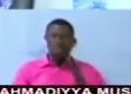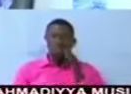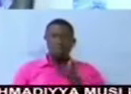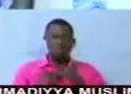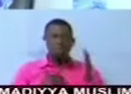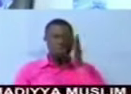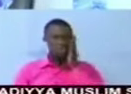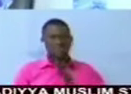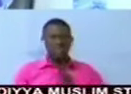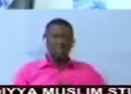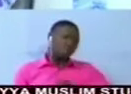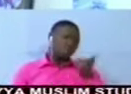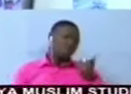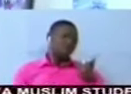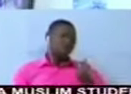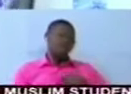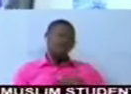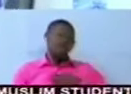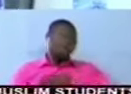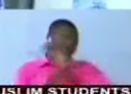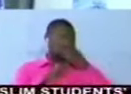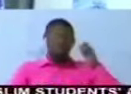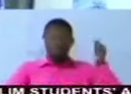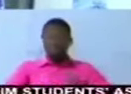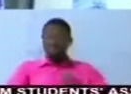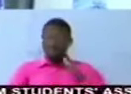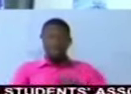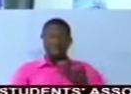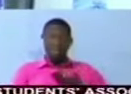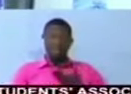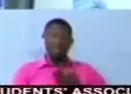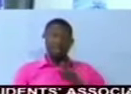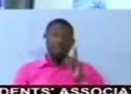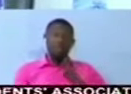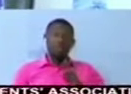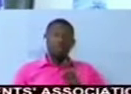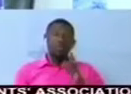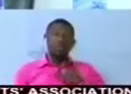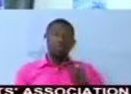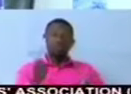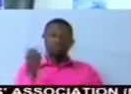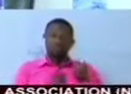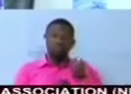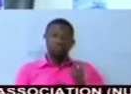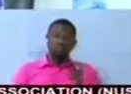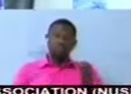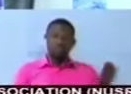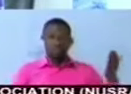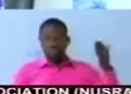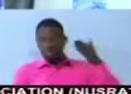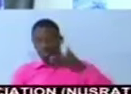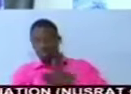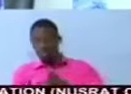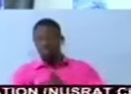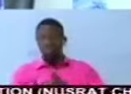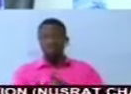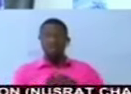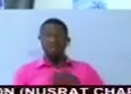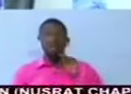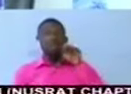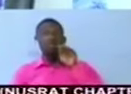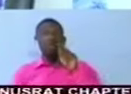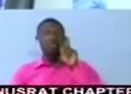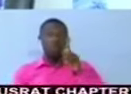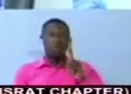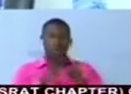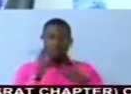beaten. Benna moto taxaw rek. It's only one car, one vehicle. Ni all and benna dugal len fa. And